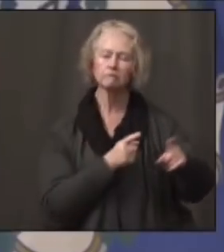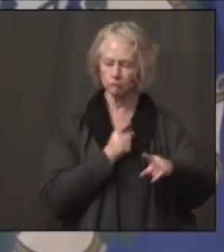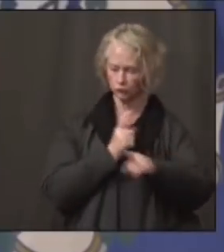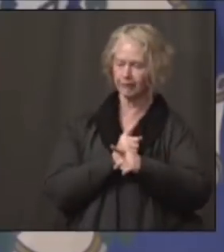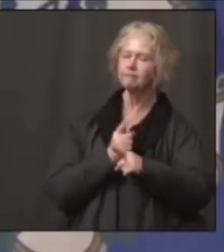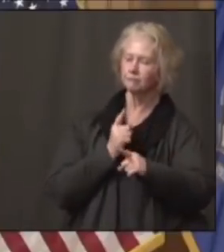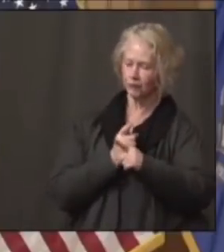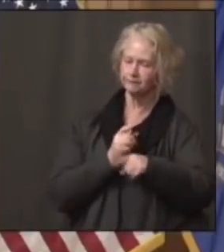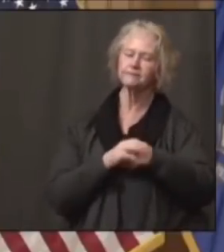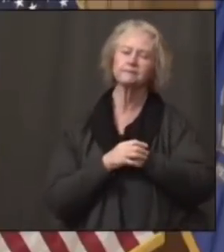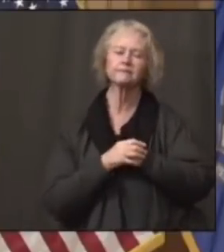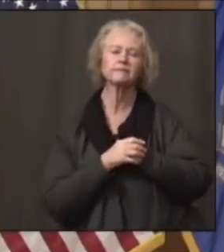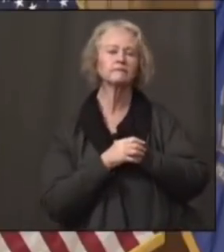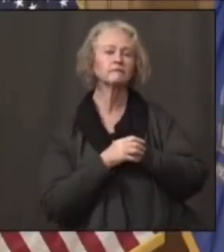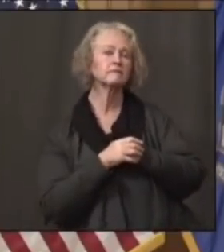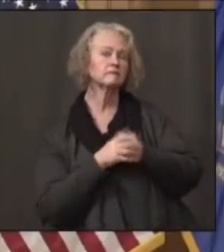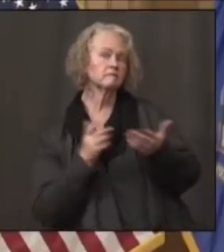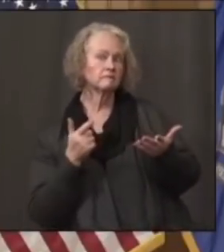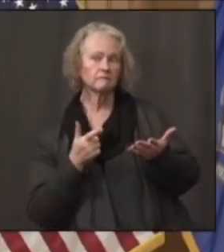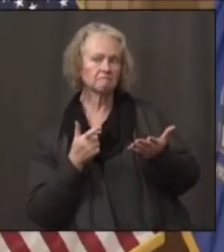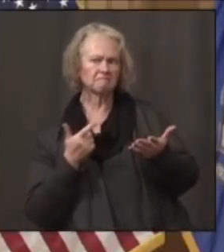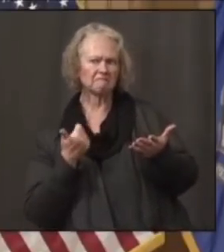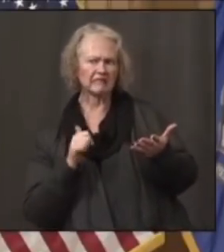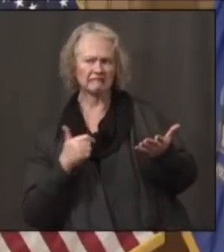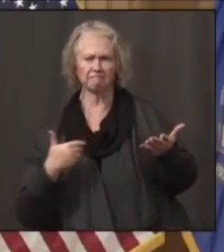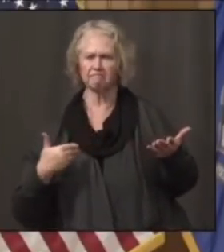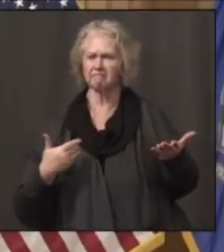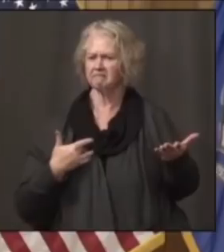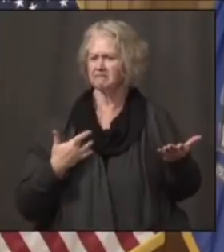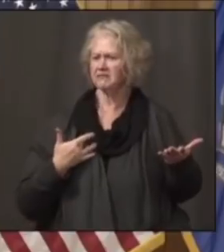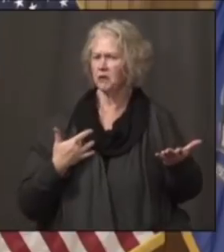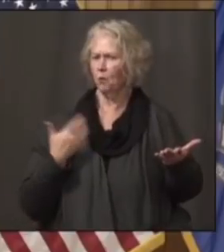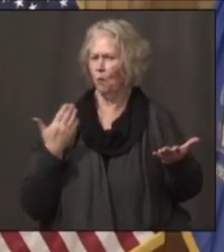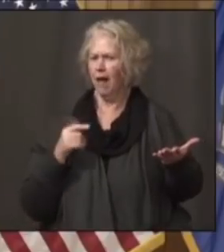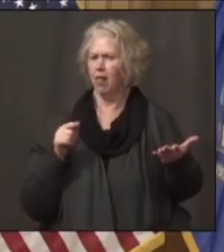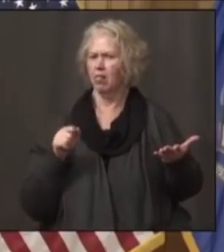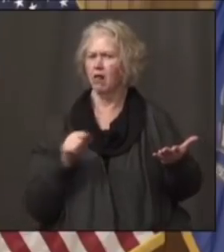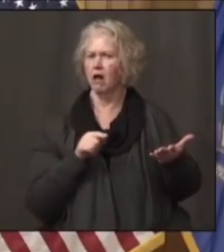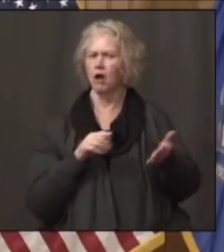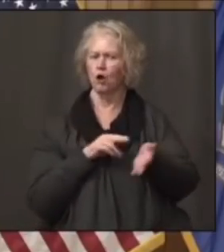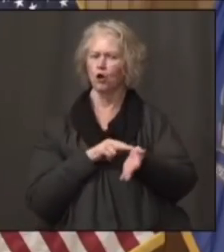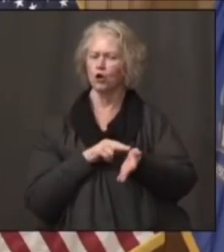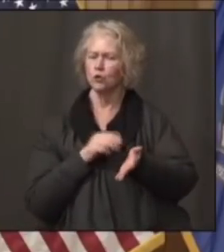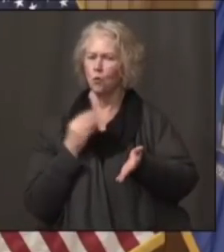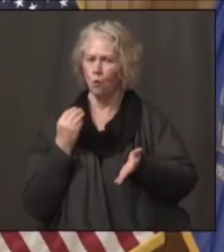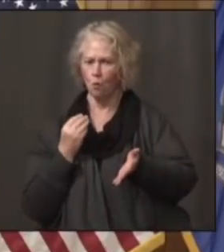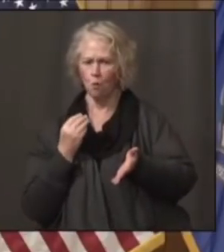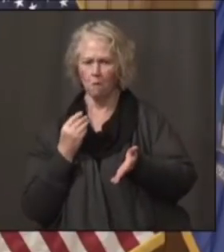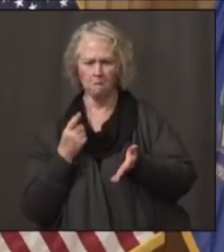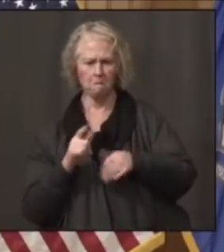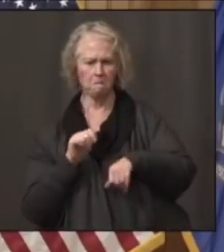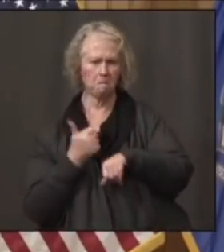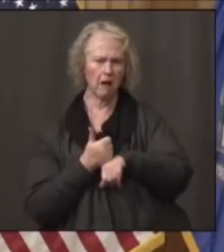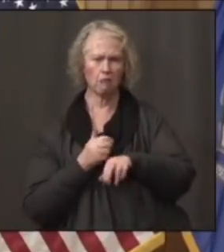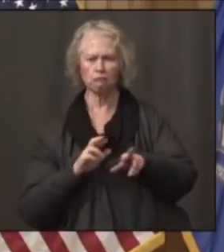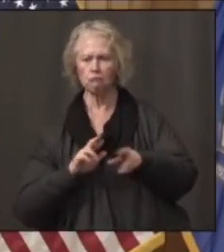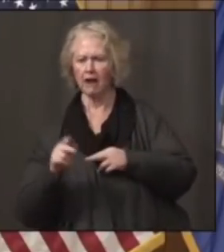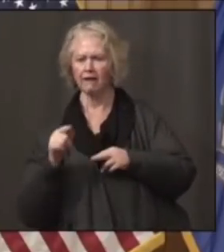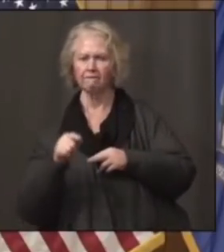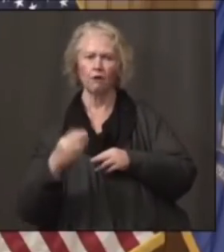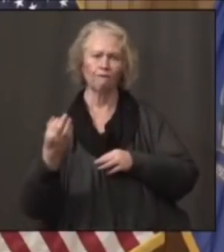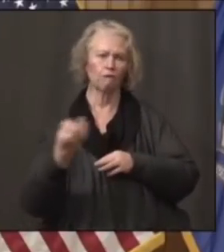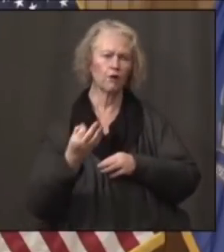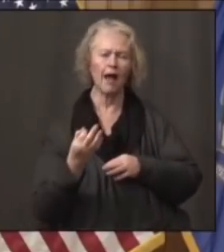then do you have any notion of why those nursing homes have been scheduled for Friday as opposed to Monday,